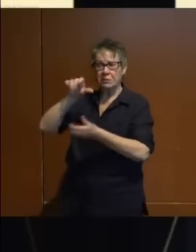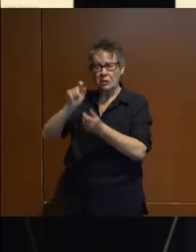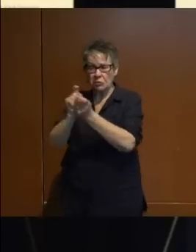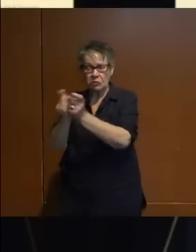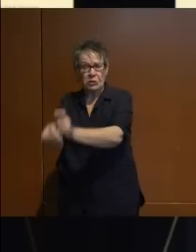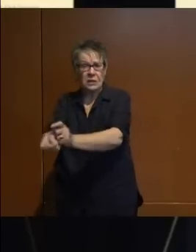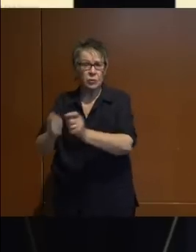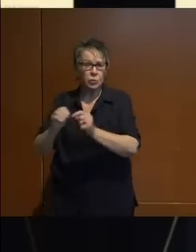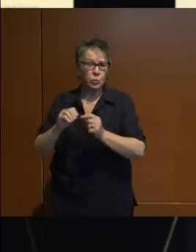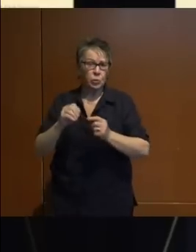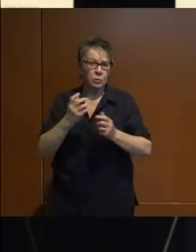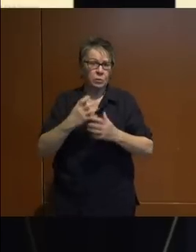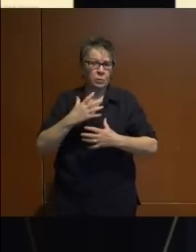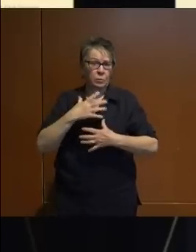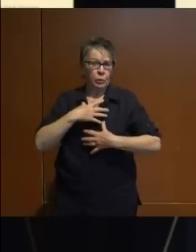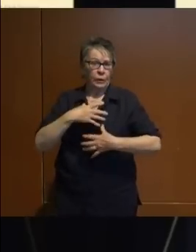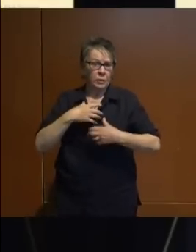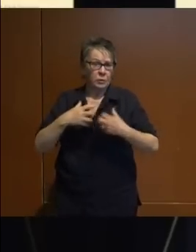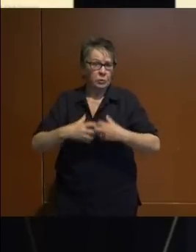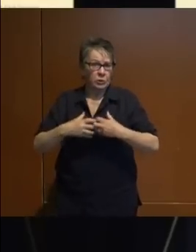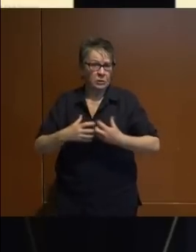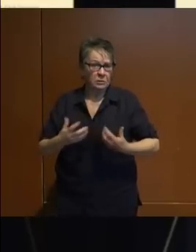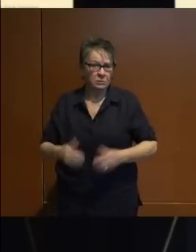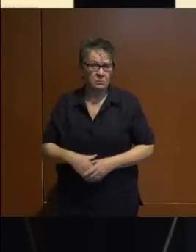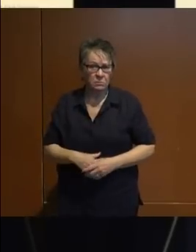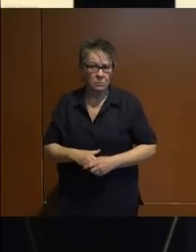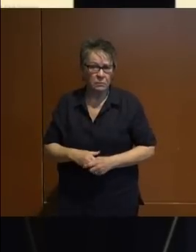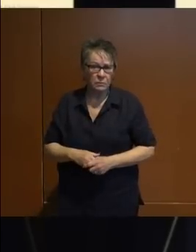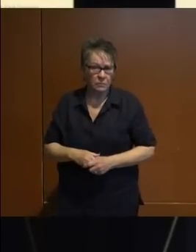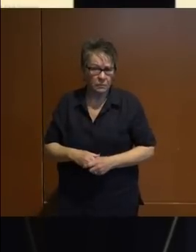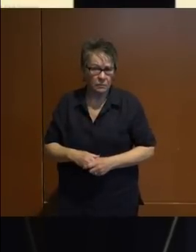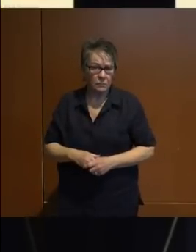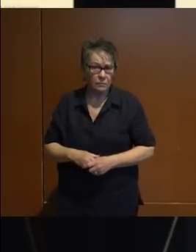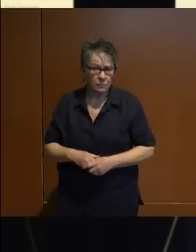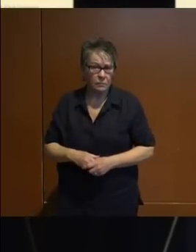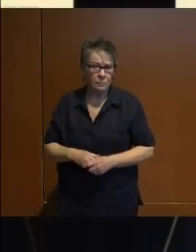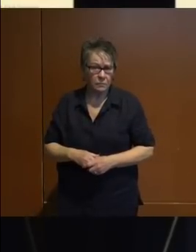backup. So our backup has backup.